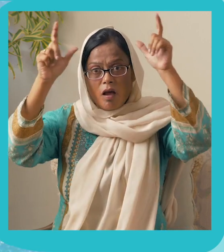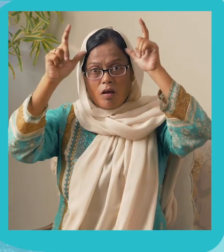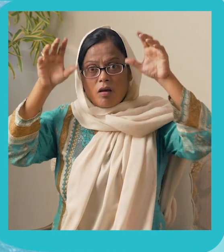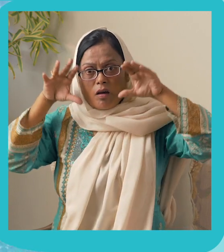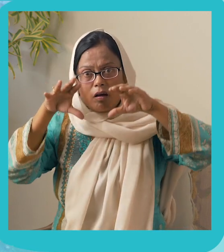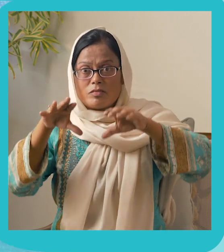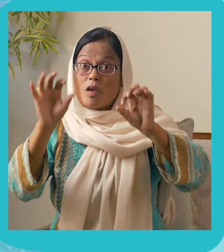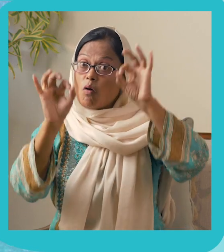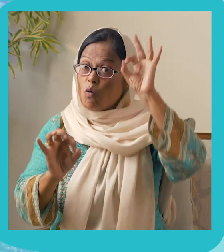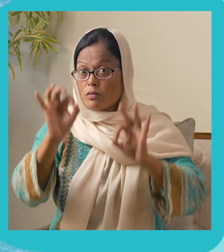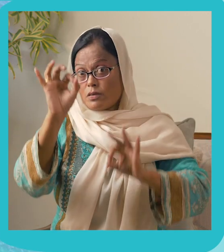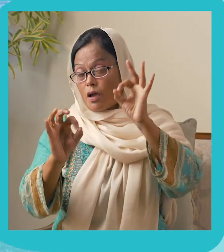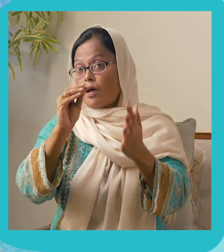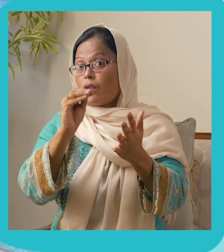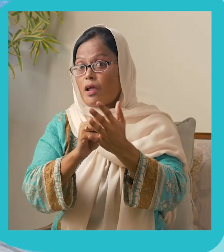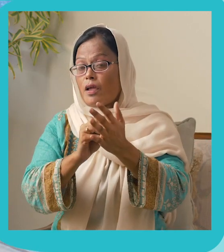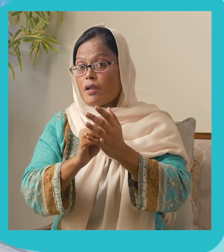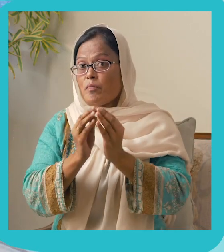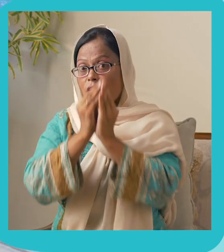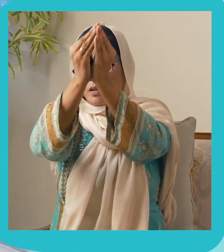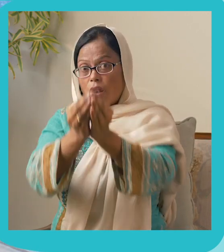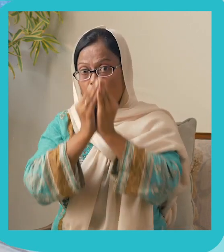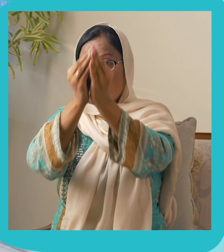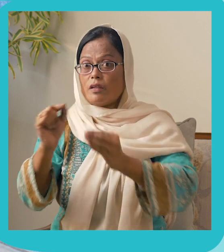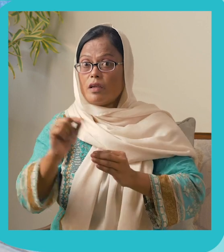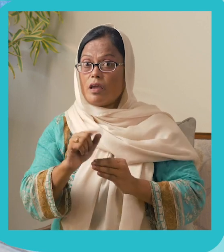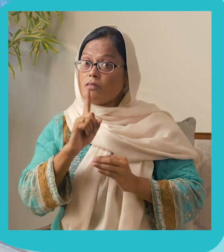"Beware of the plogers," said Dibby to everyone.